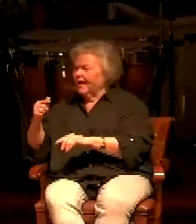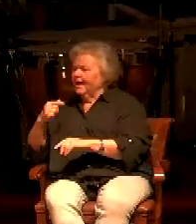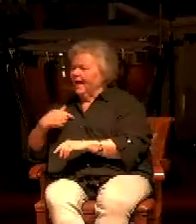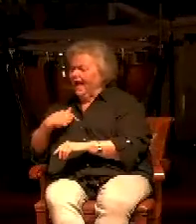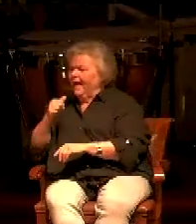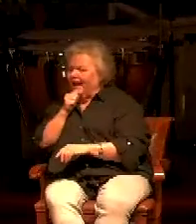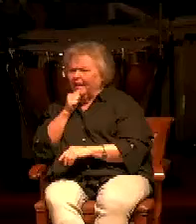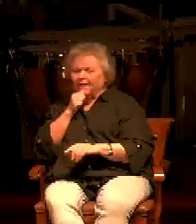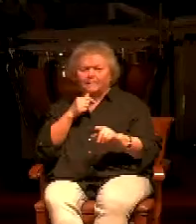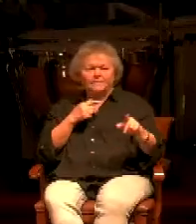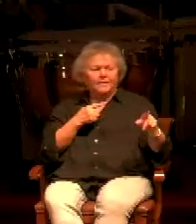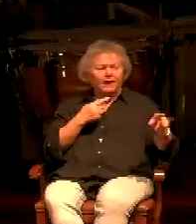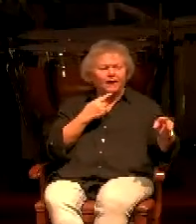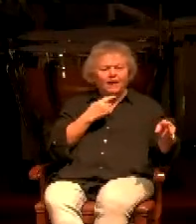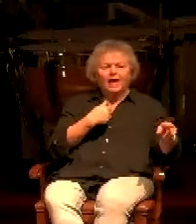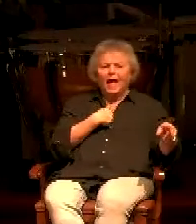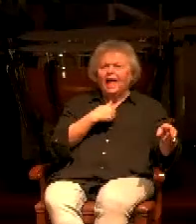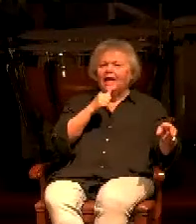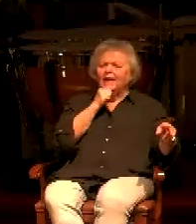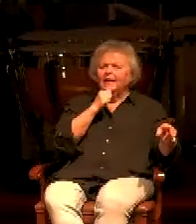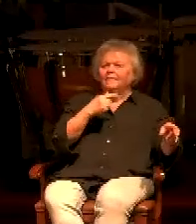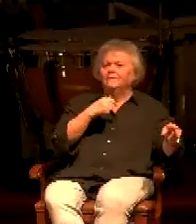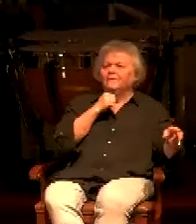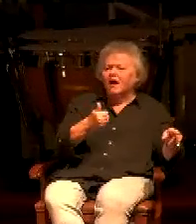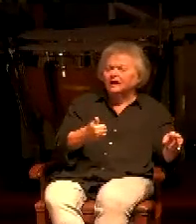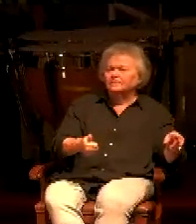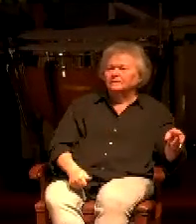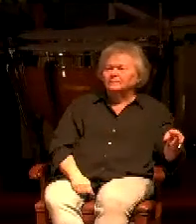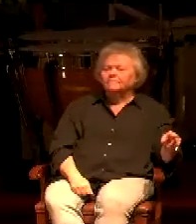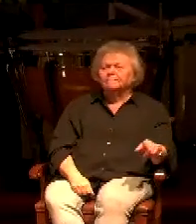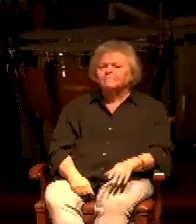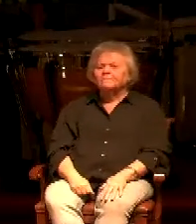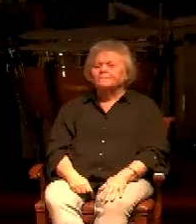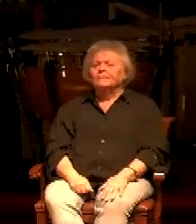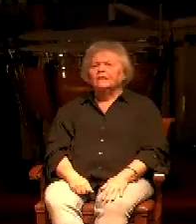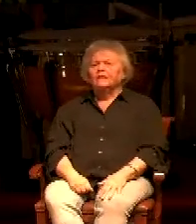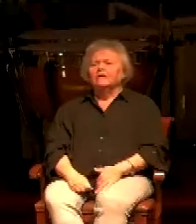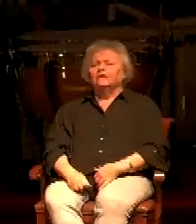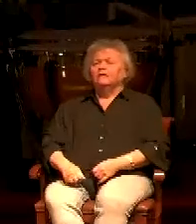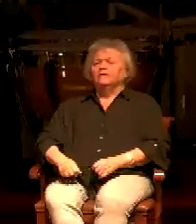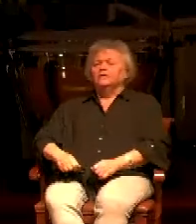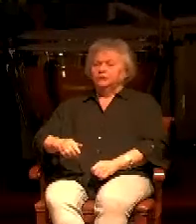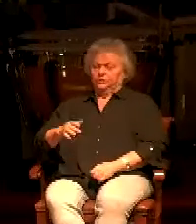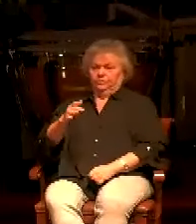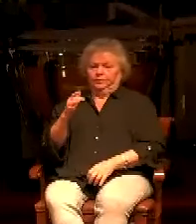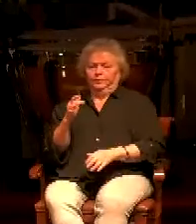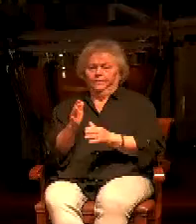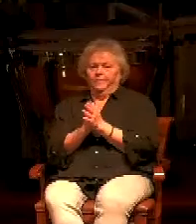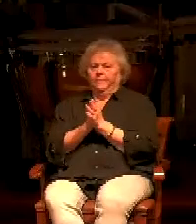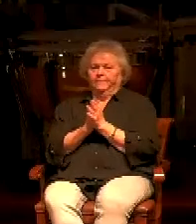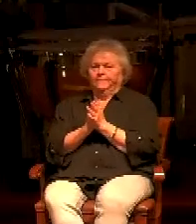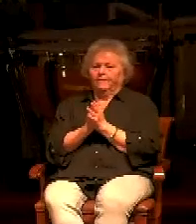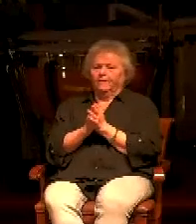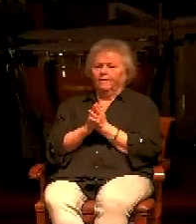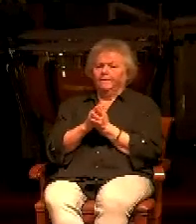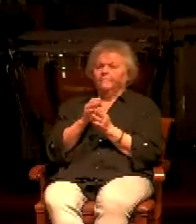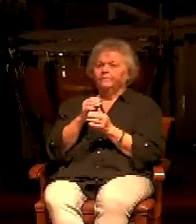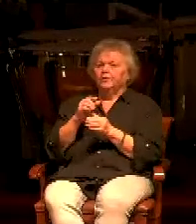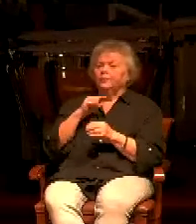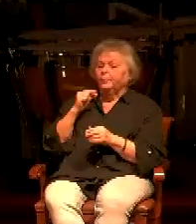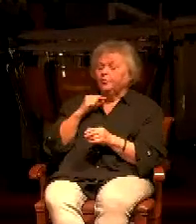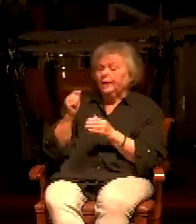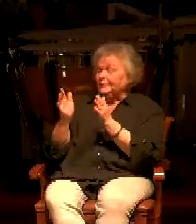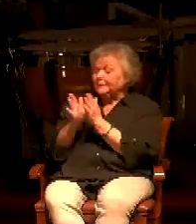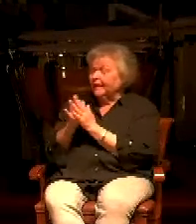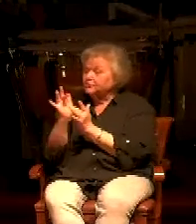in John chapter 18, verse 19. Then the high priest questioned Jesus about his disciples and his teaching. Jesus answered him, I